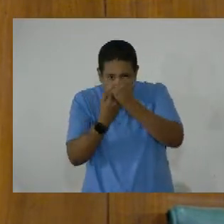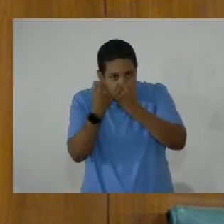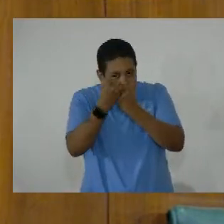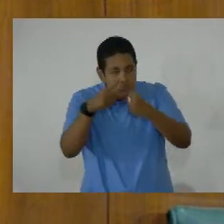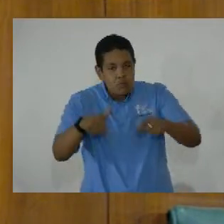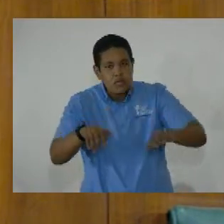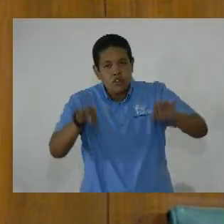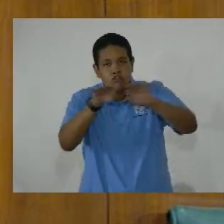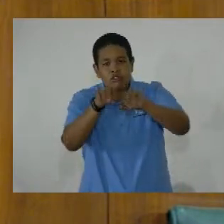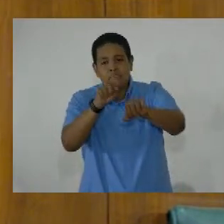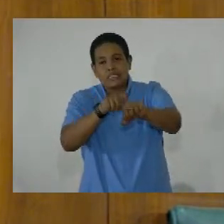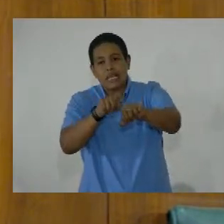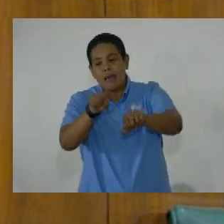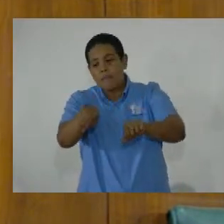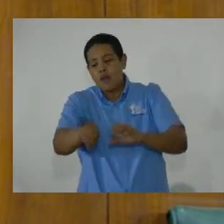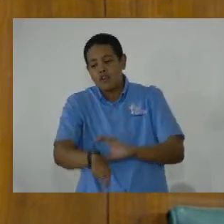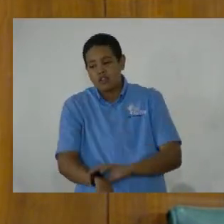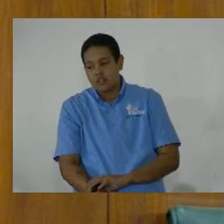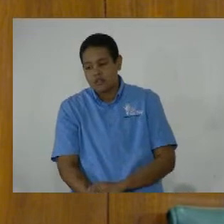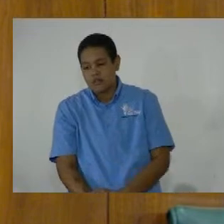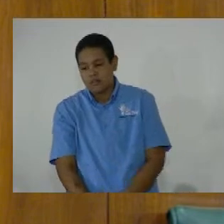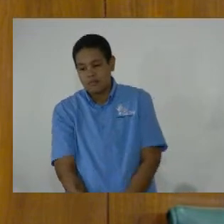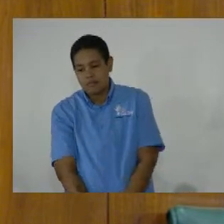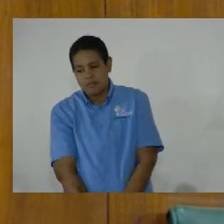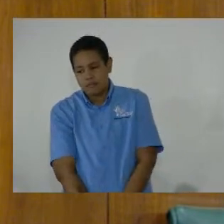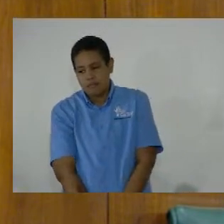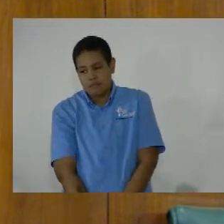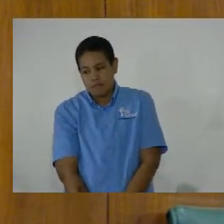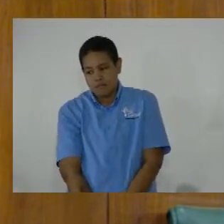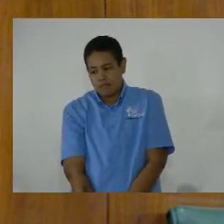period, Madam Speaker.